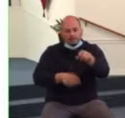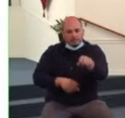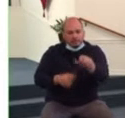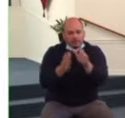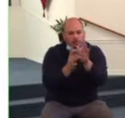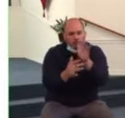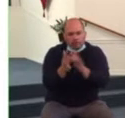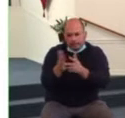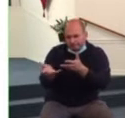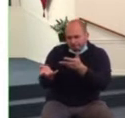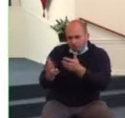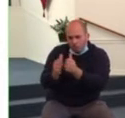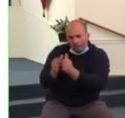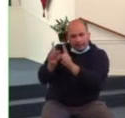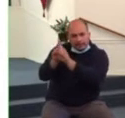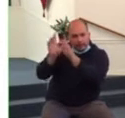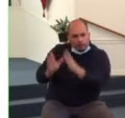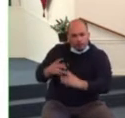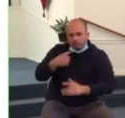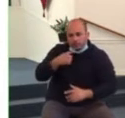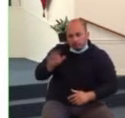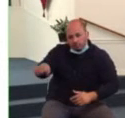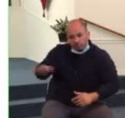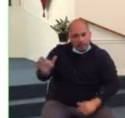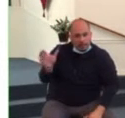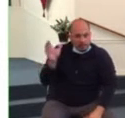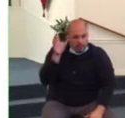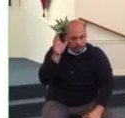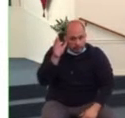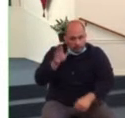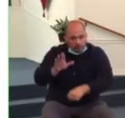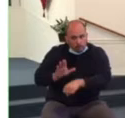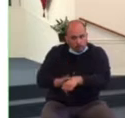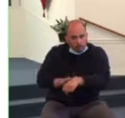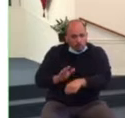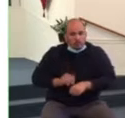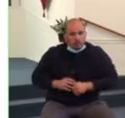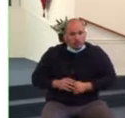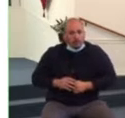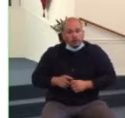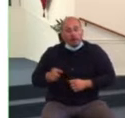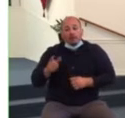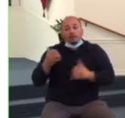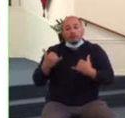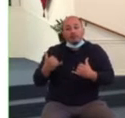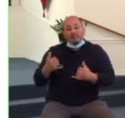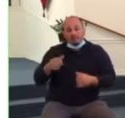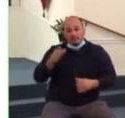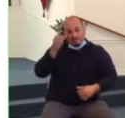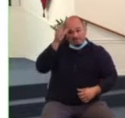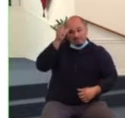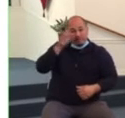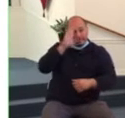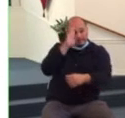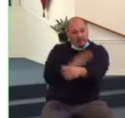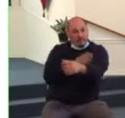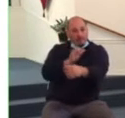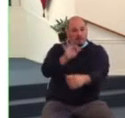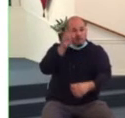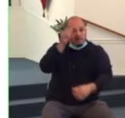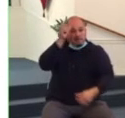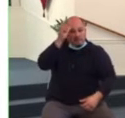"Listen carefully to what I'm about to tell you. The Son of Man is going to be delivered into the hands of men."